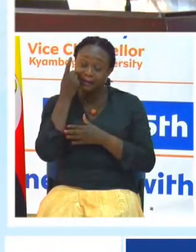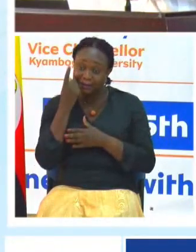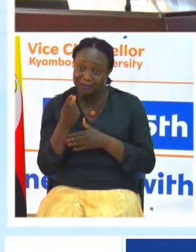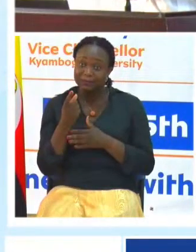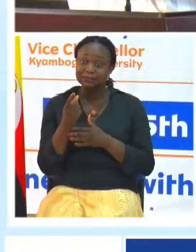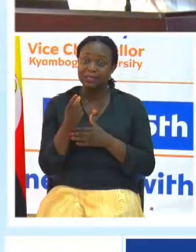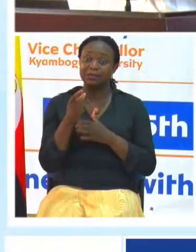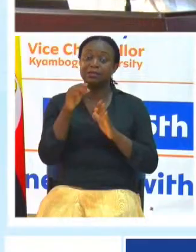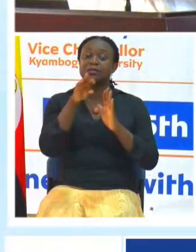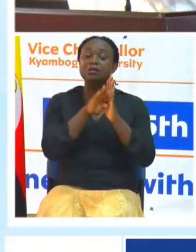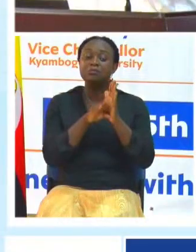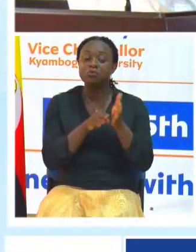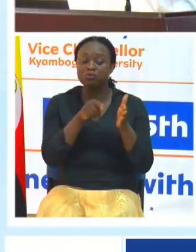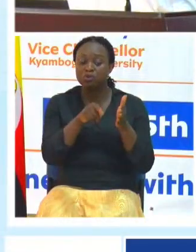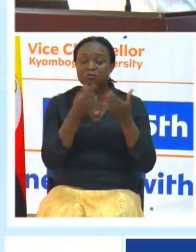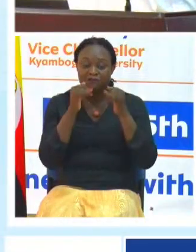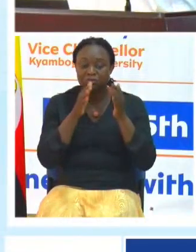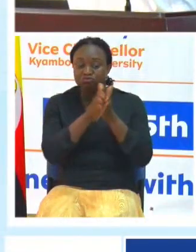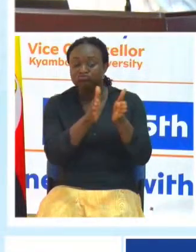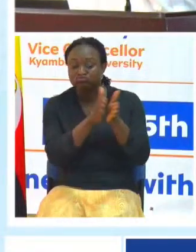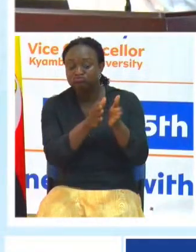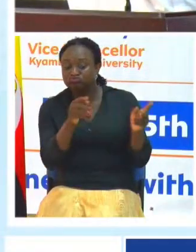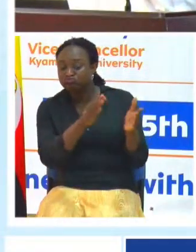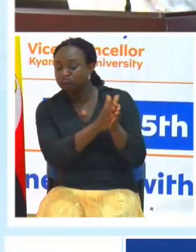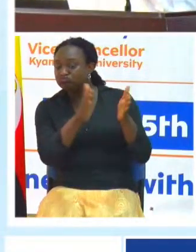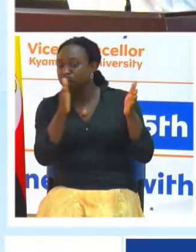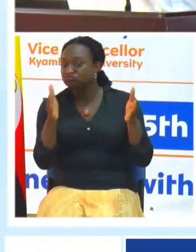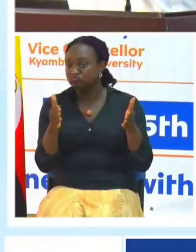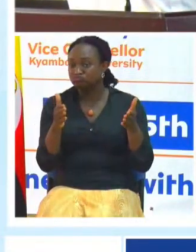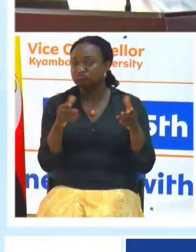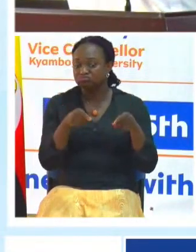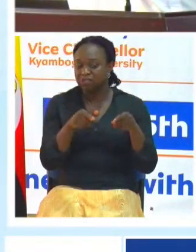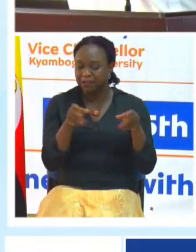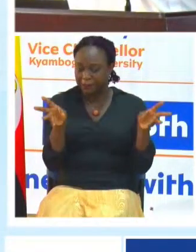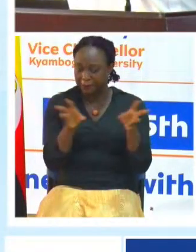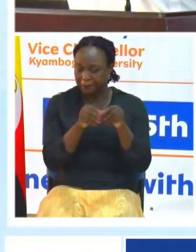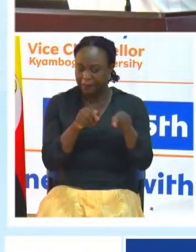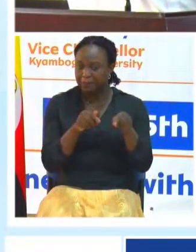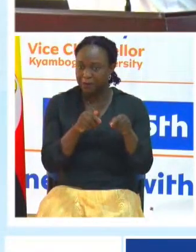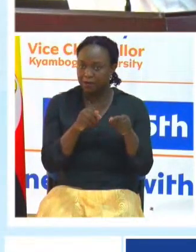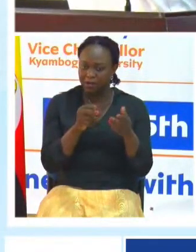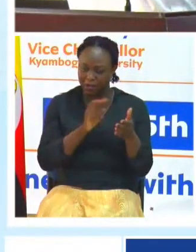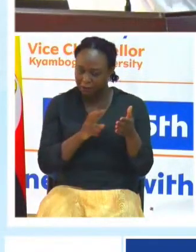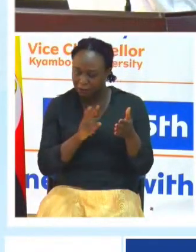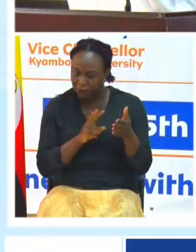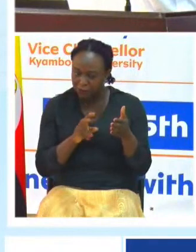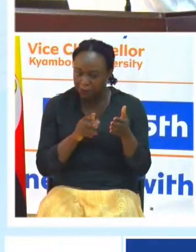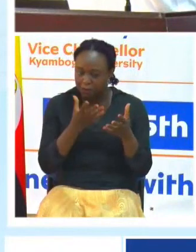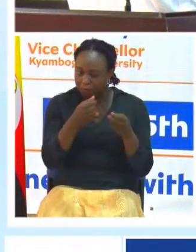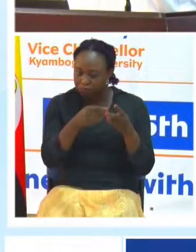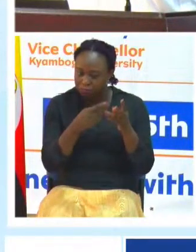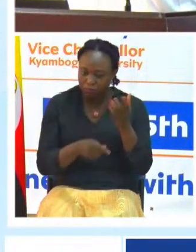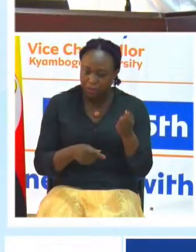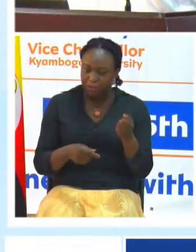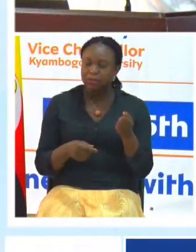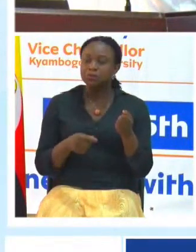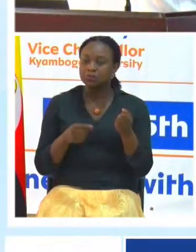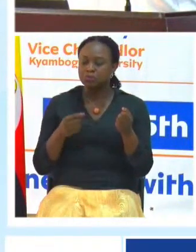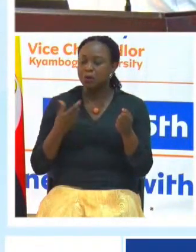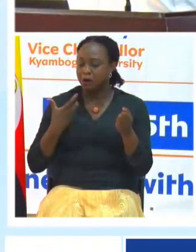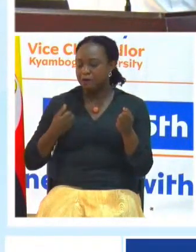description. Okay? And then apart from the program of interest, if you've seen it and they have it, then you consider that